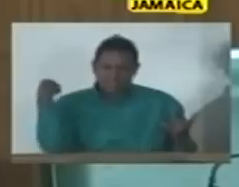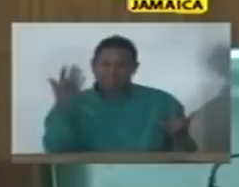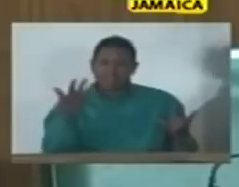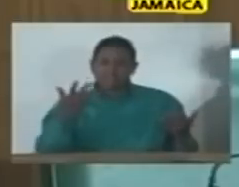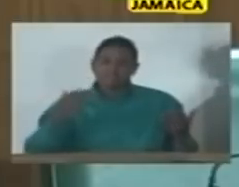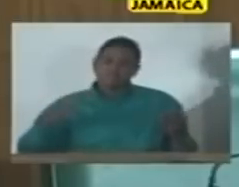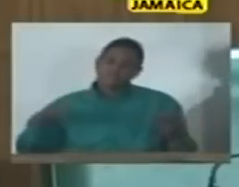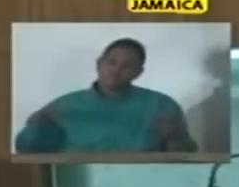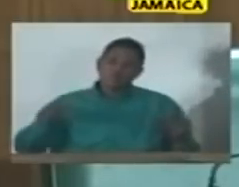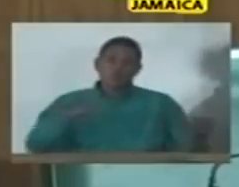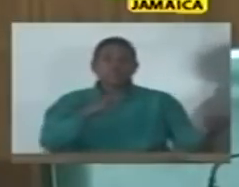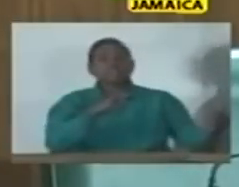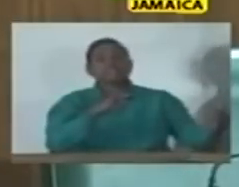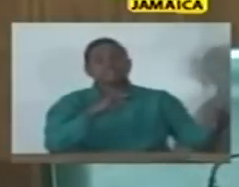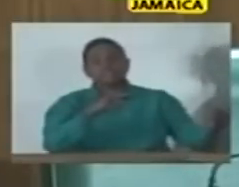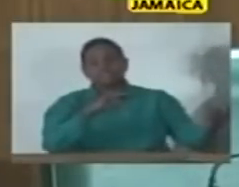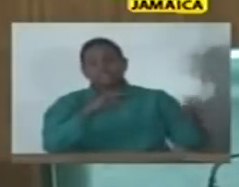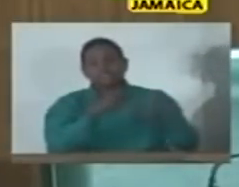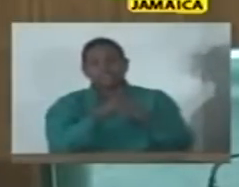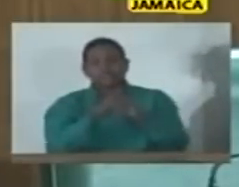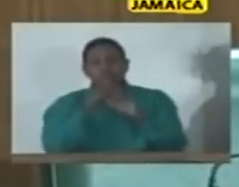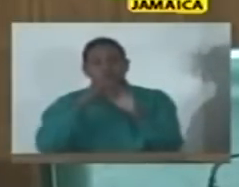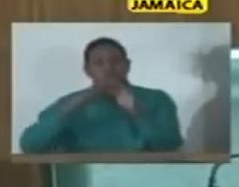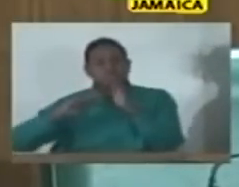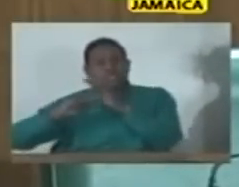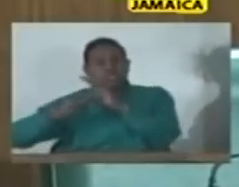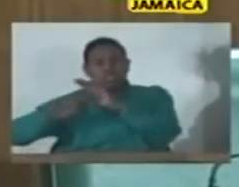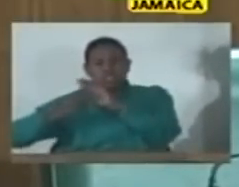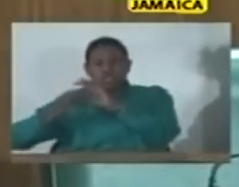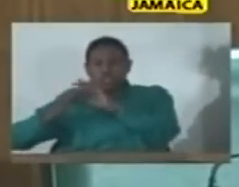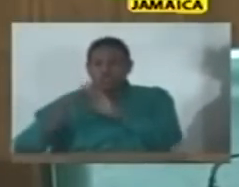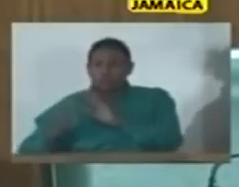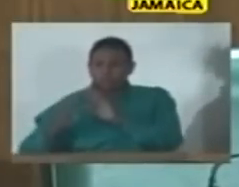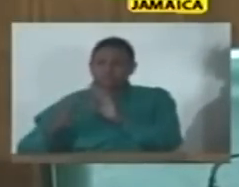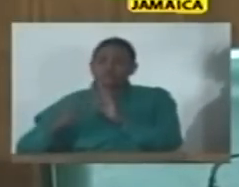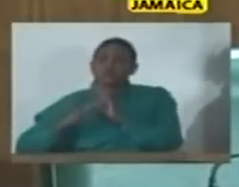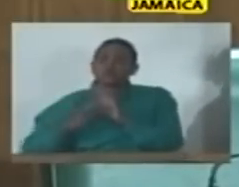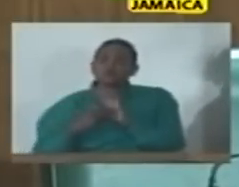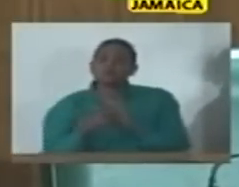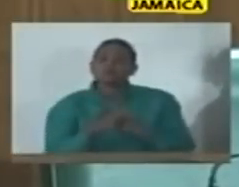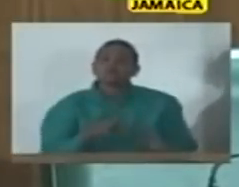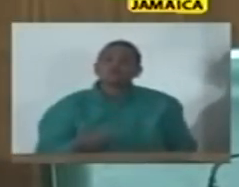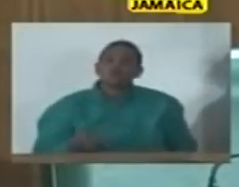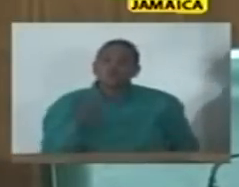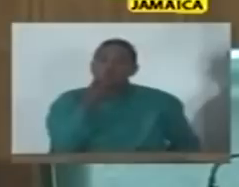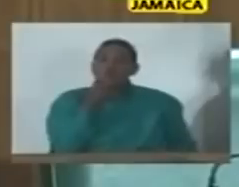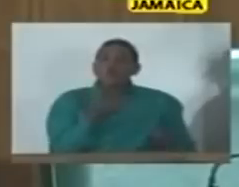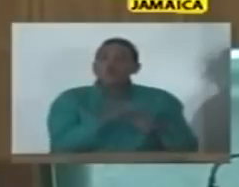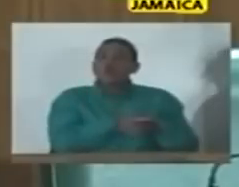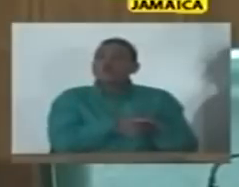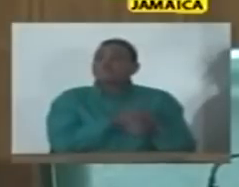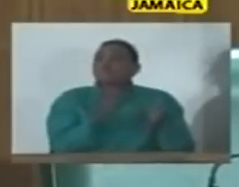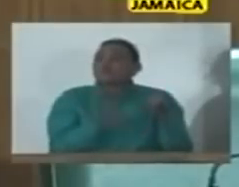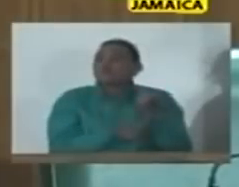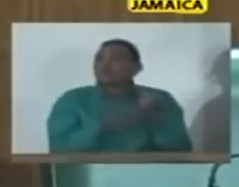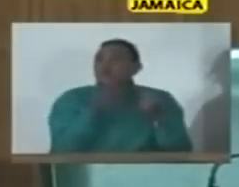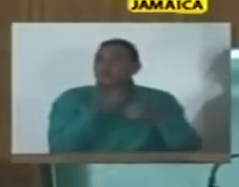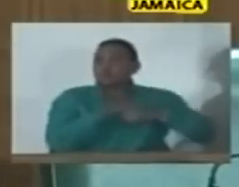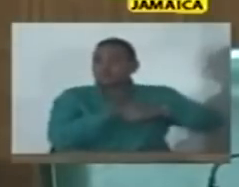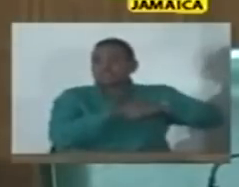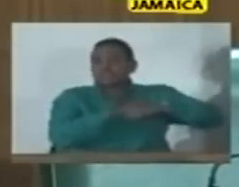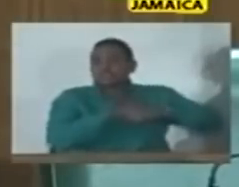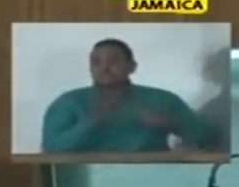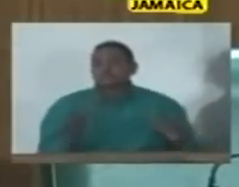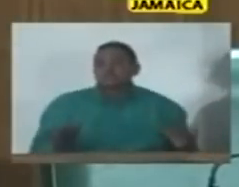fluidity to the interpretation as who it covers, if it is